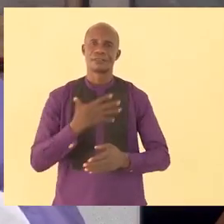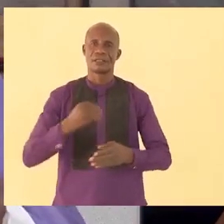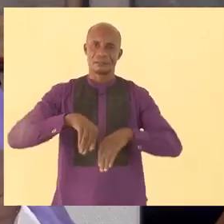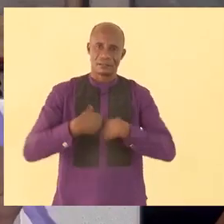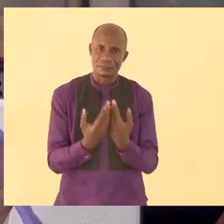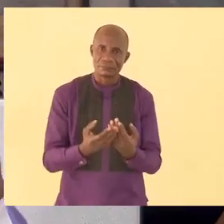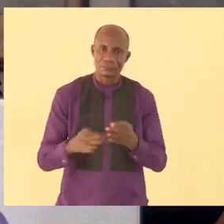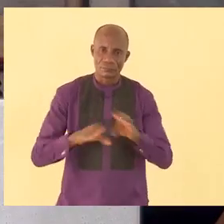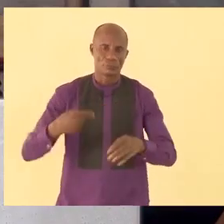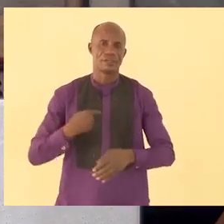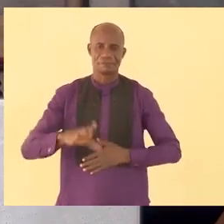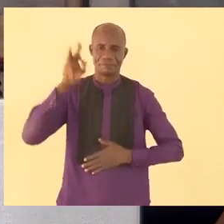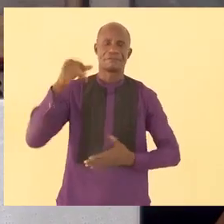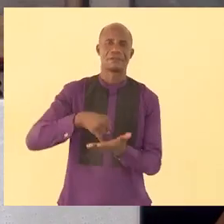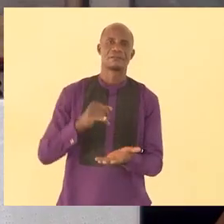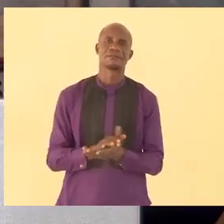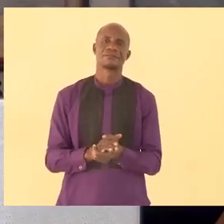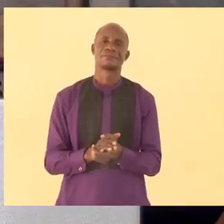and how do we find it?